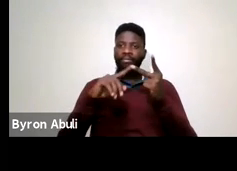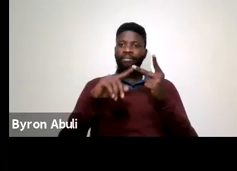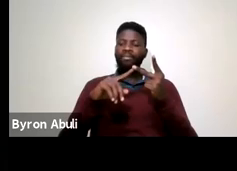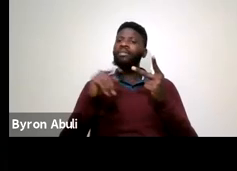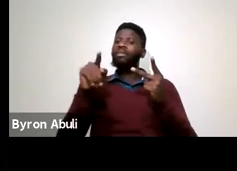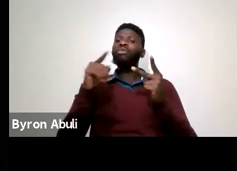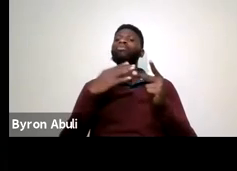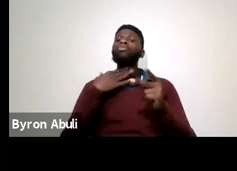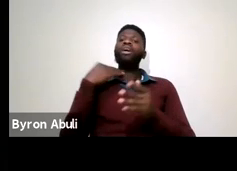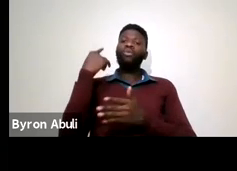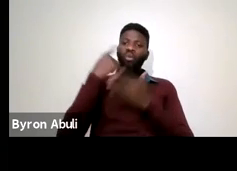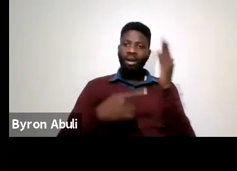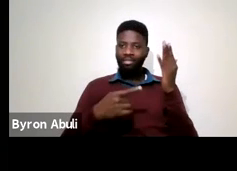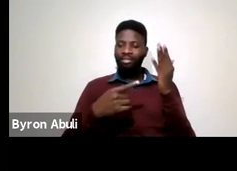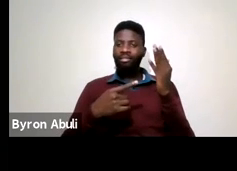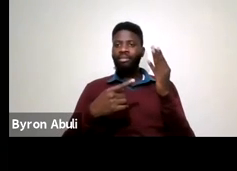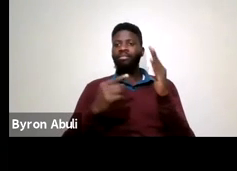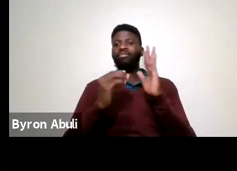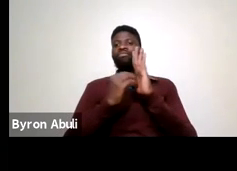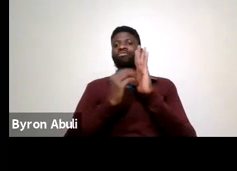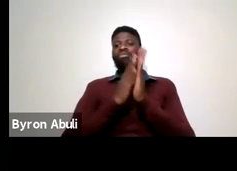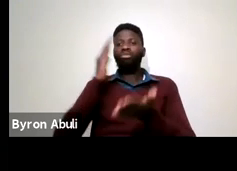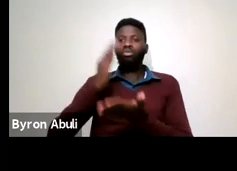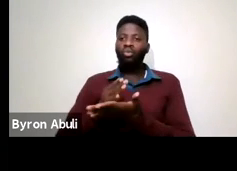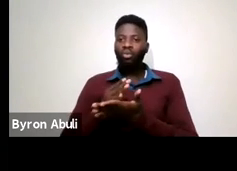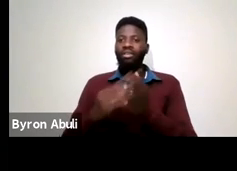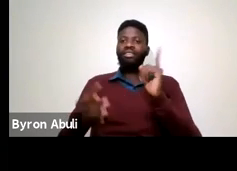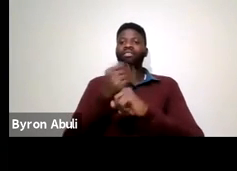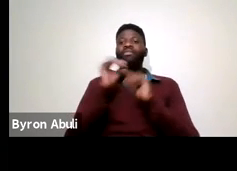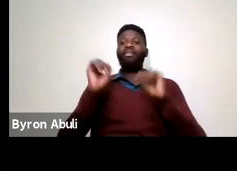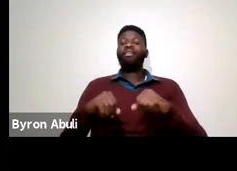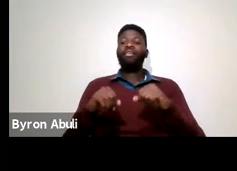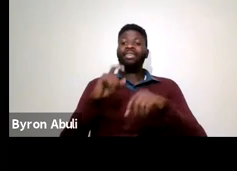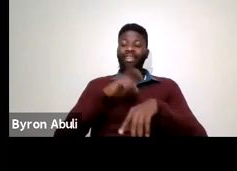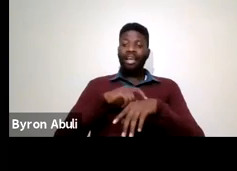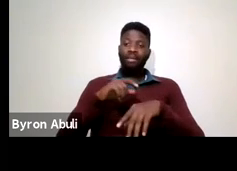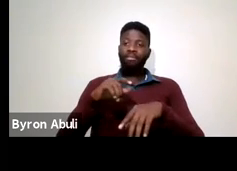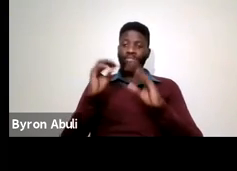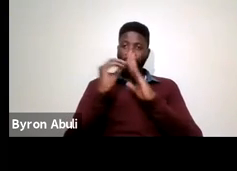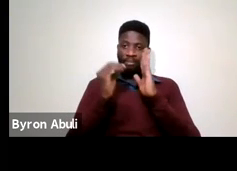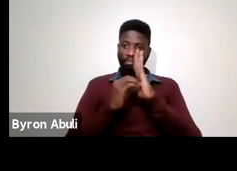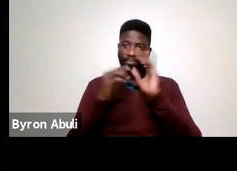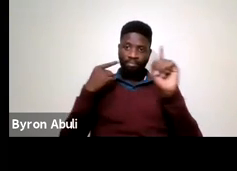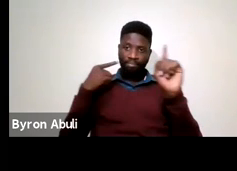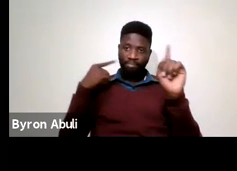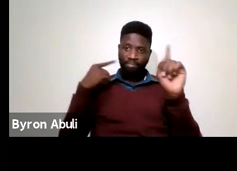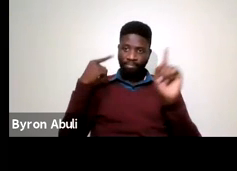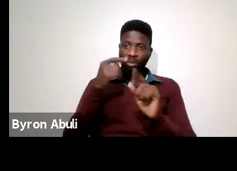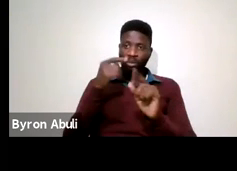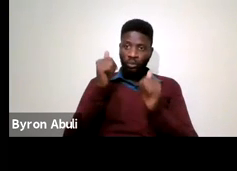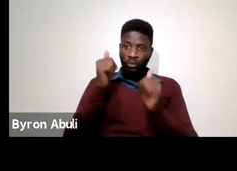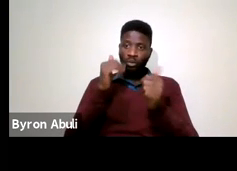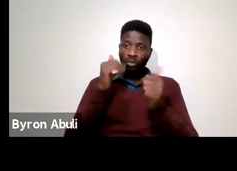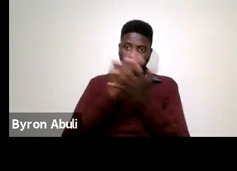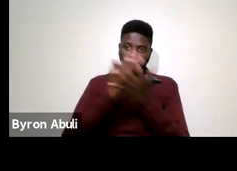want. Because once you're realistic, it will give you a push to do what you want to achieve at a certain